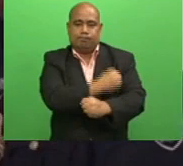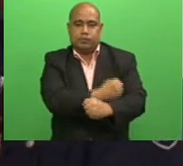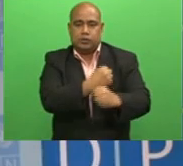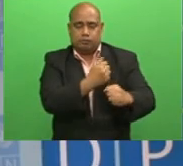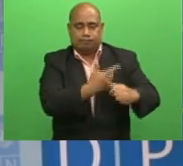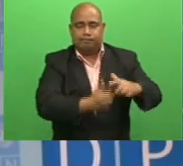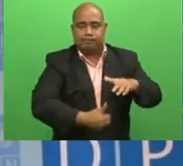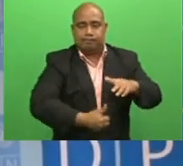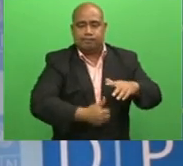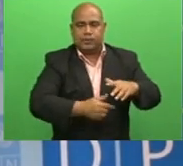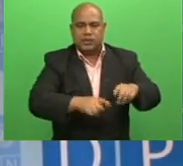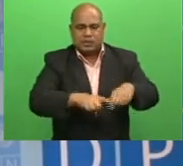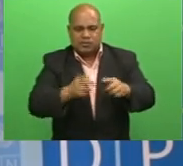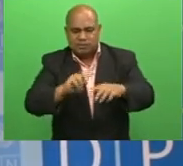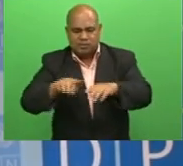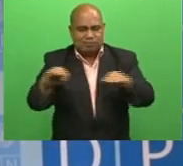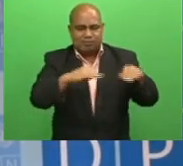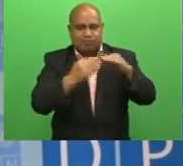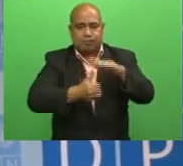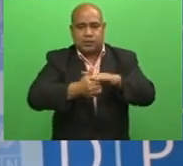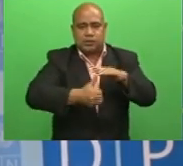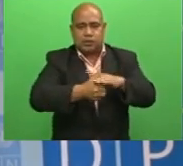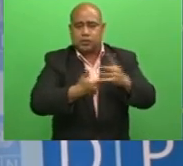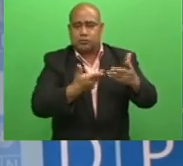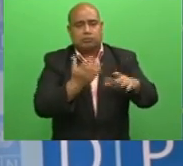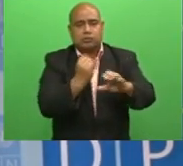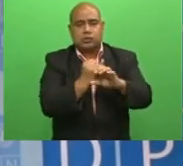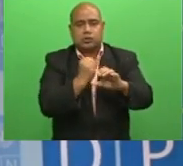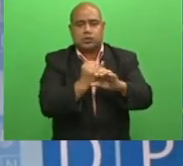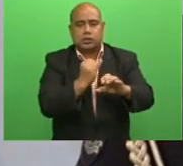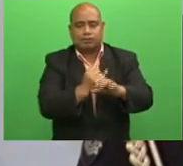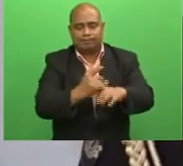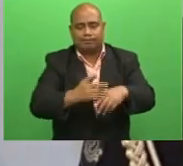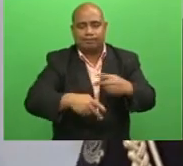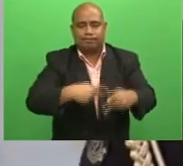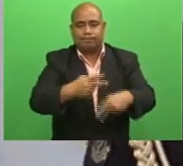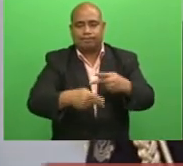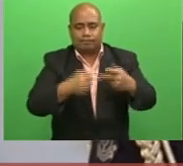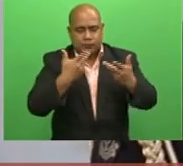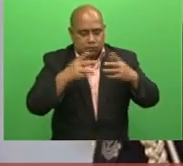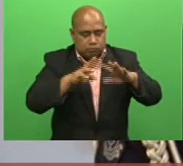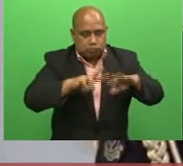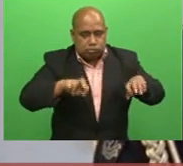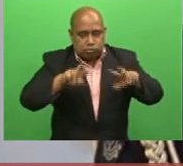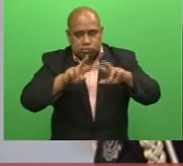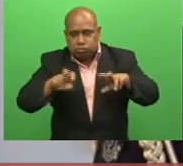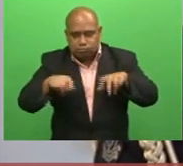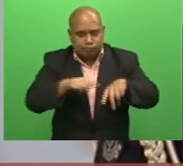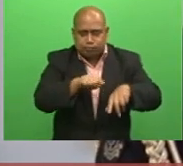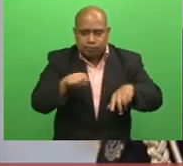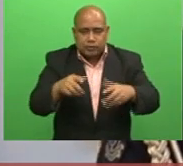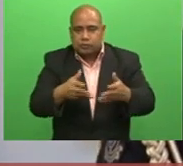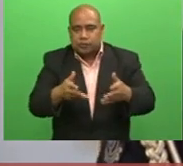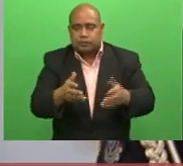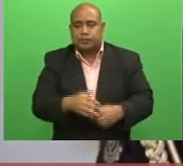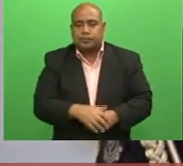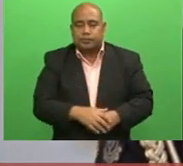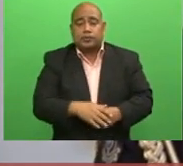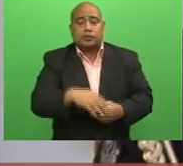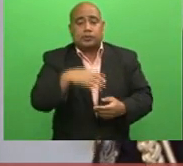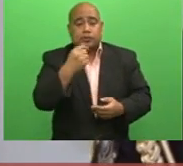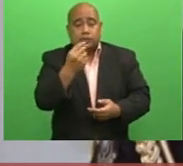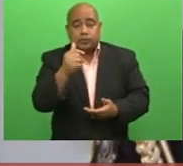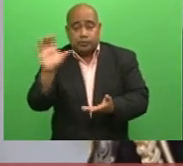proceedings as well as a victim-centered approach to investigations. The assistance also includes the procurement of necessary